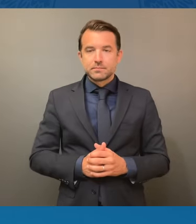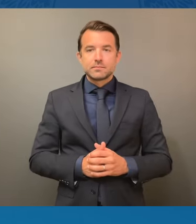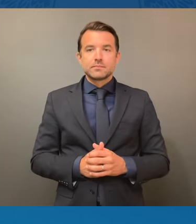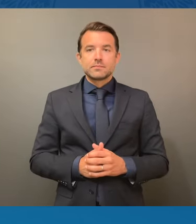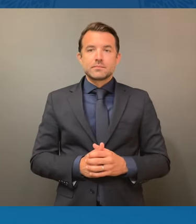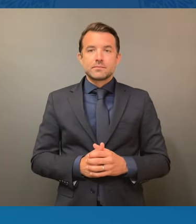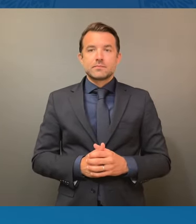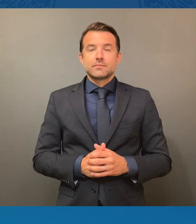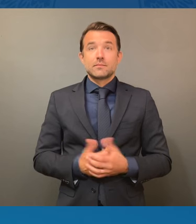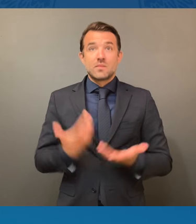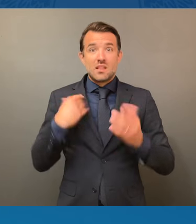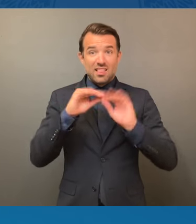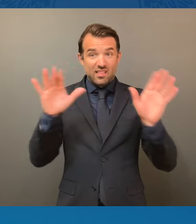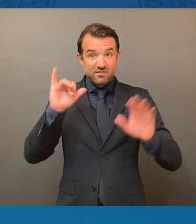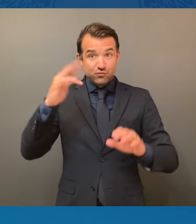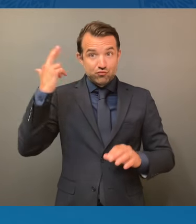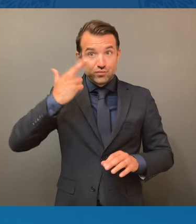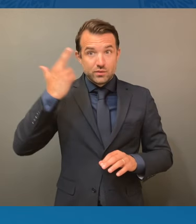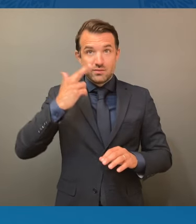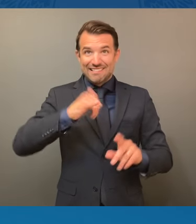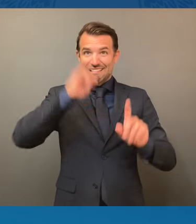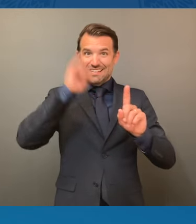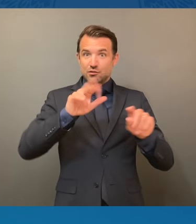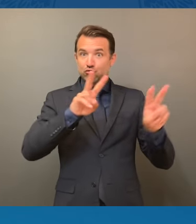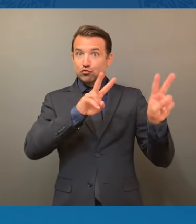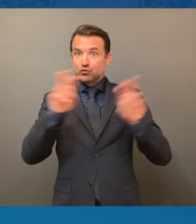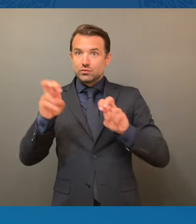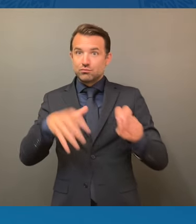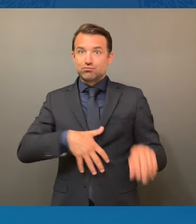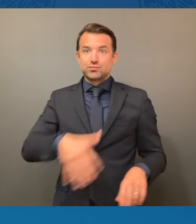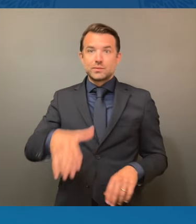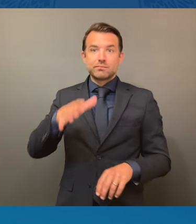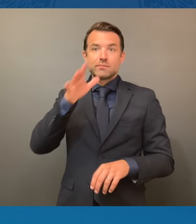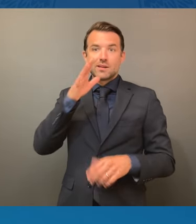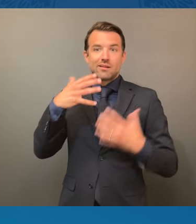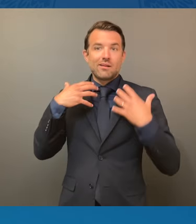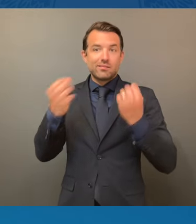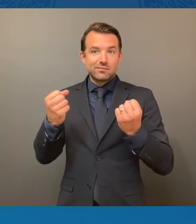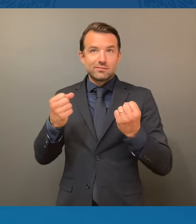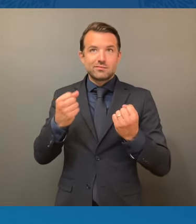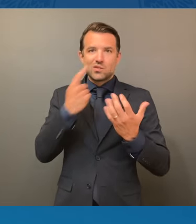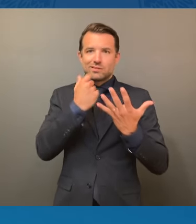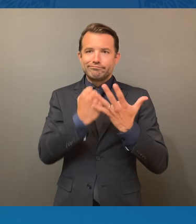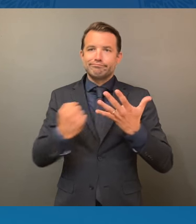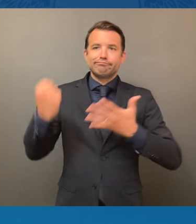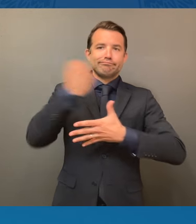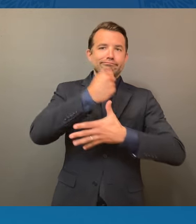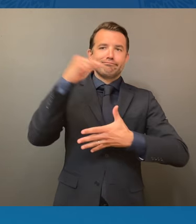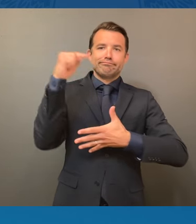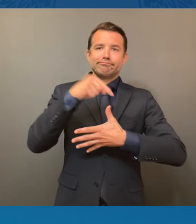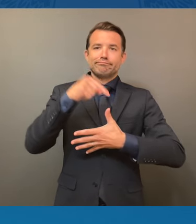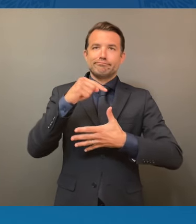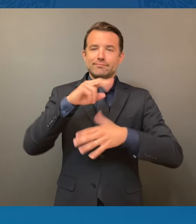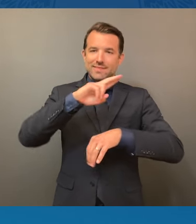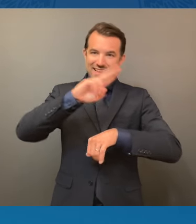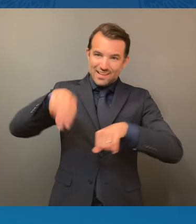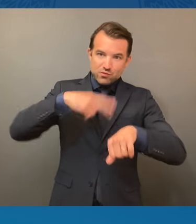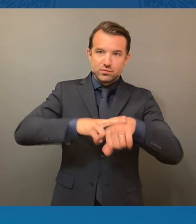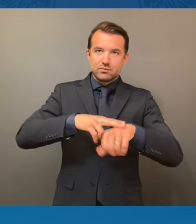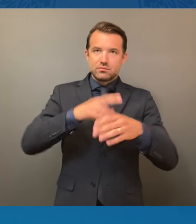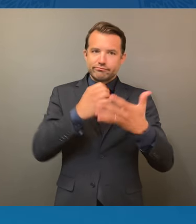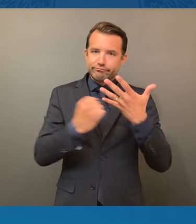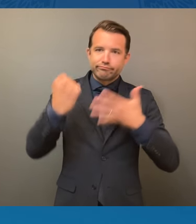reason, the issue of maternal health so it will be a national priority. And building on the work that we have